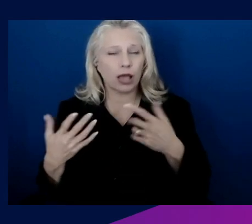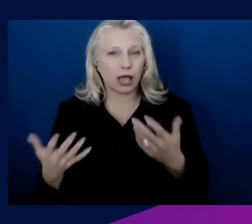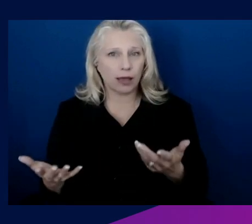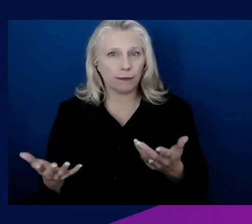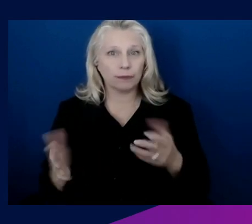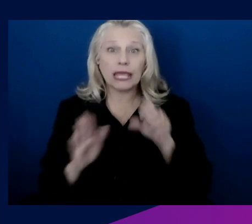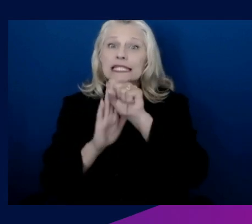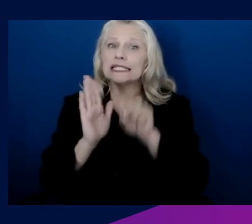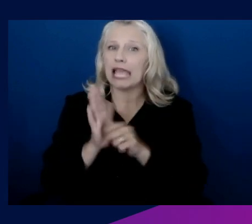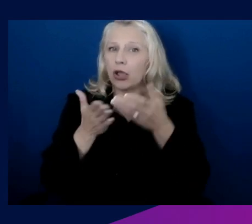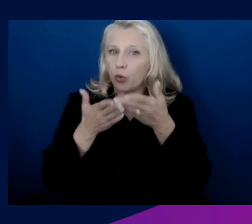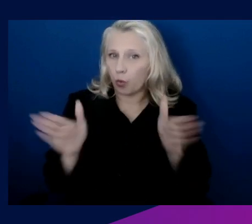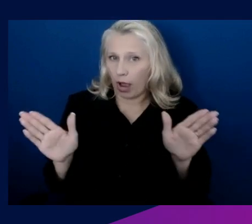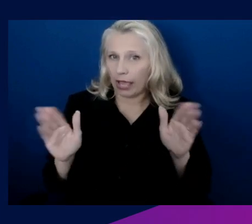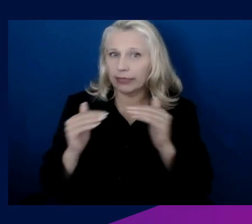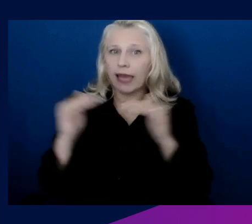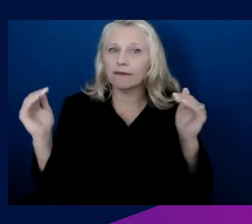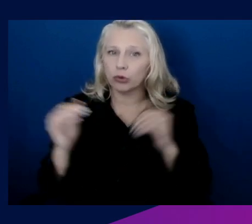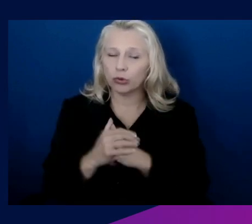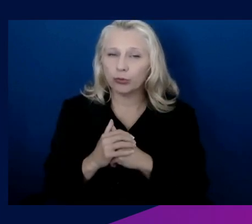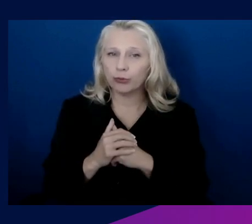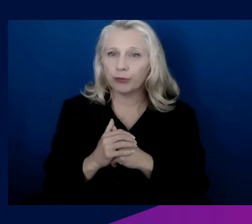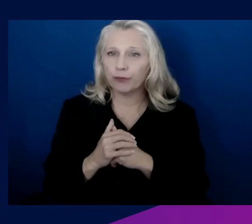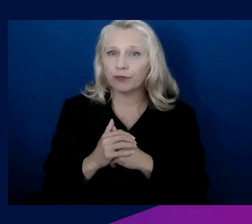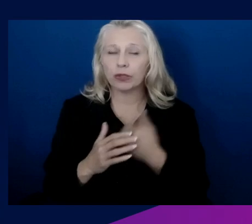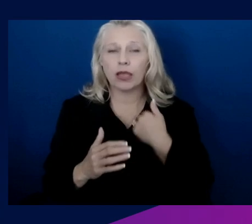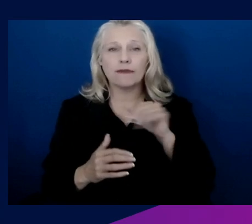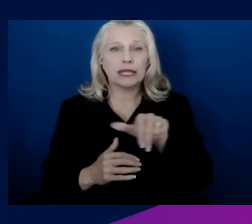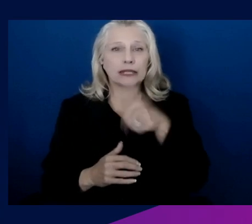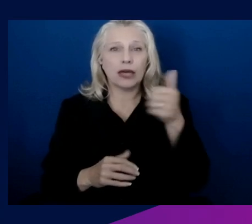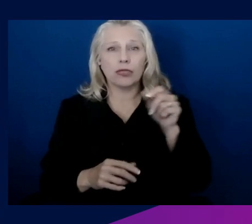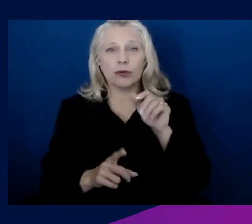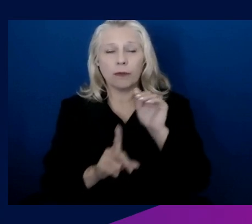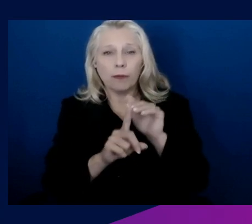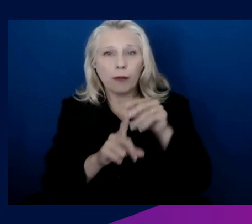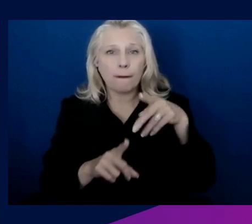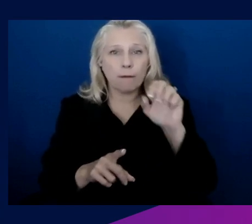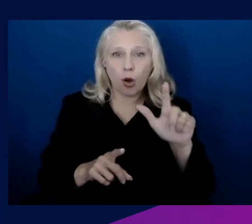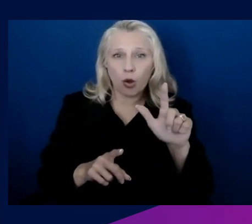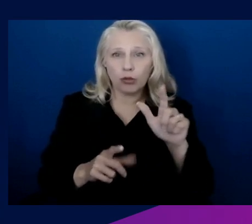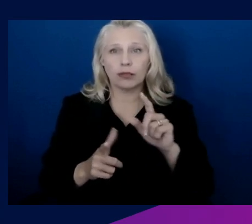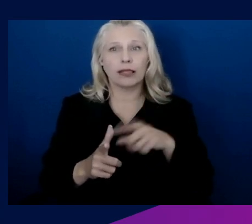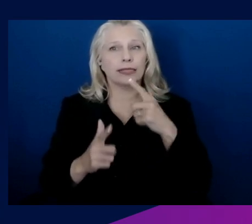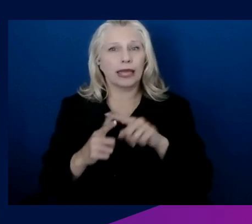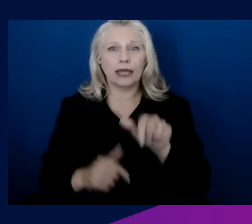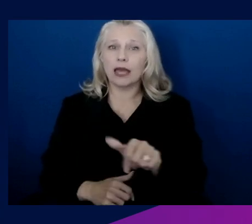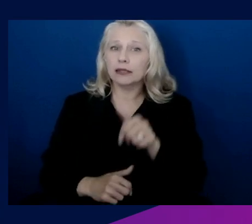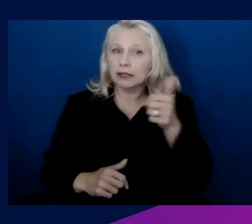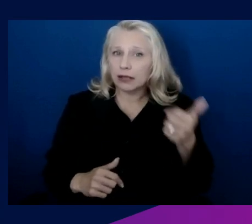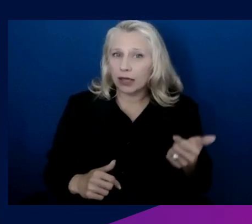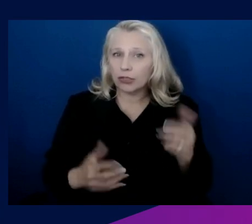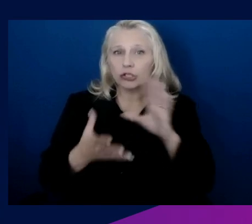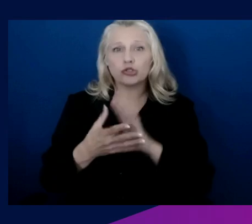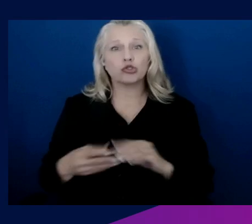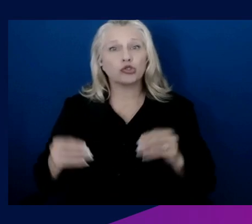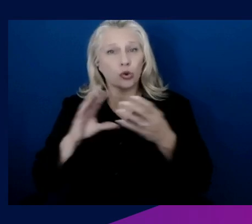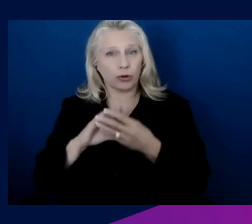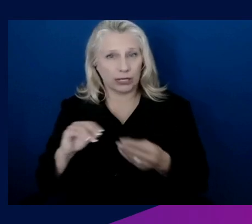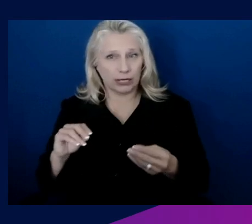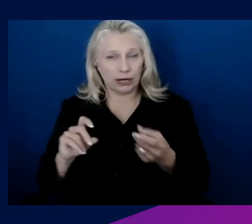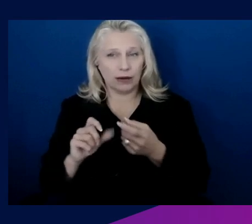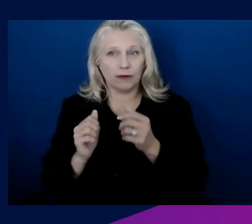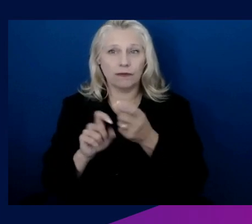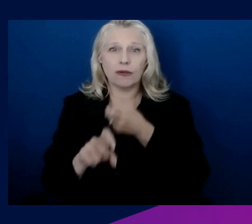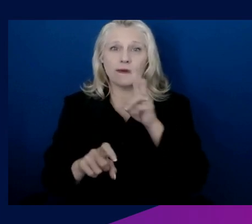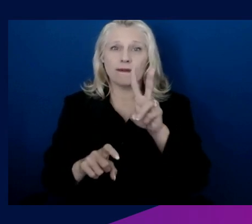statewide levels. We have another polling session, and then we have another story excerpt by Valerie Worthy